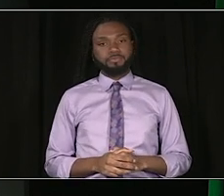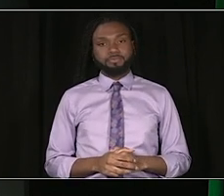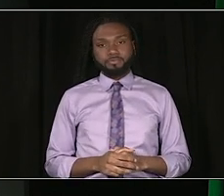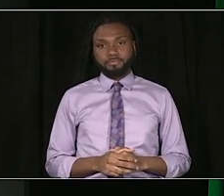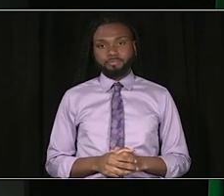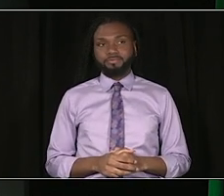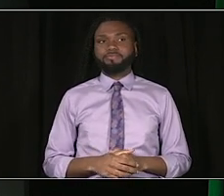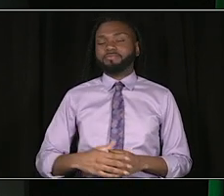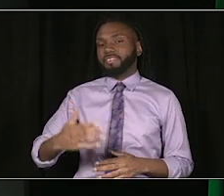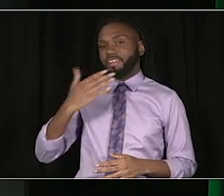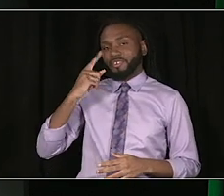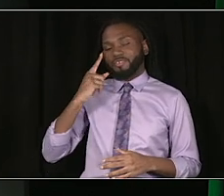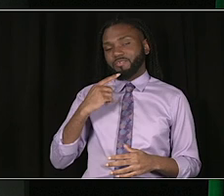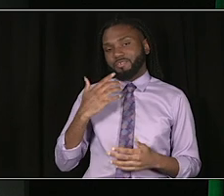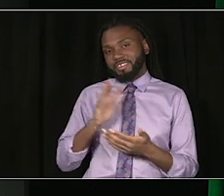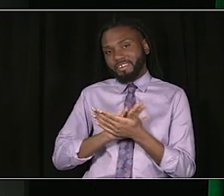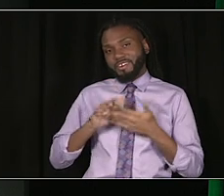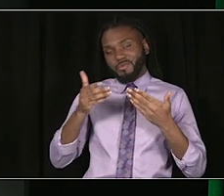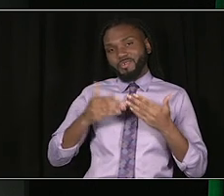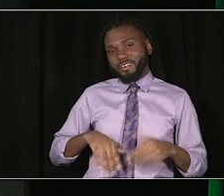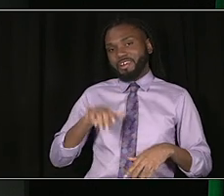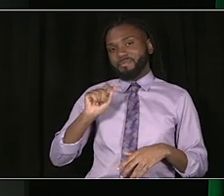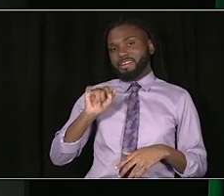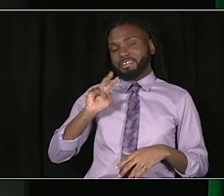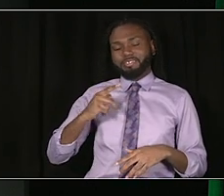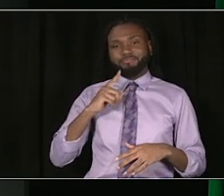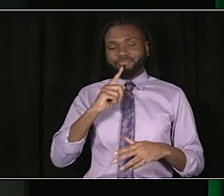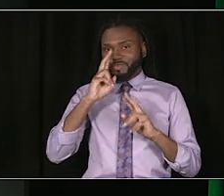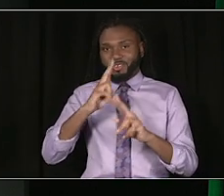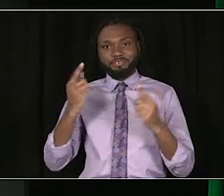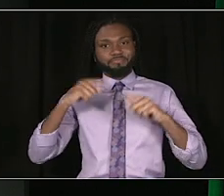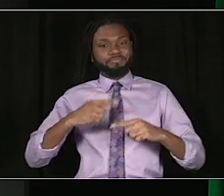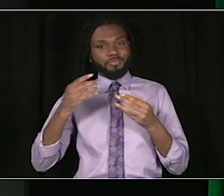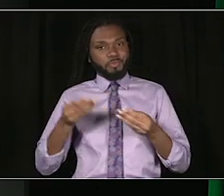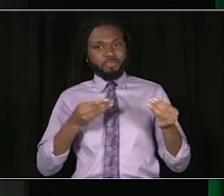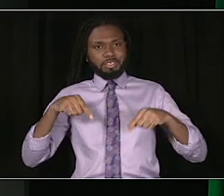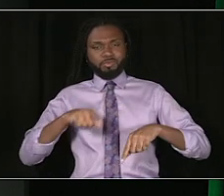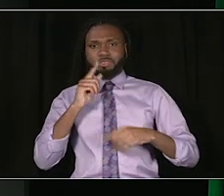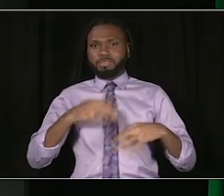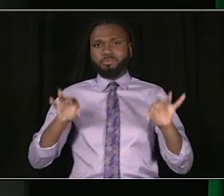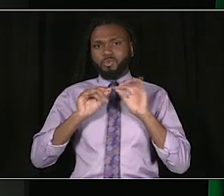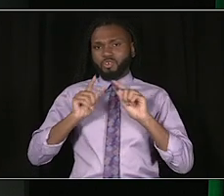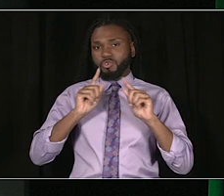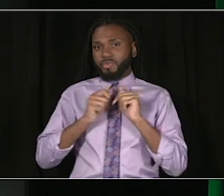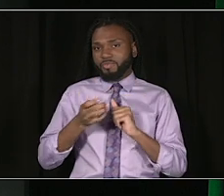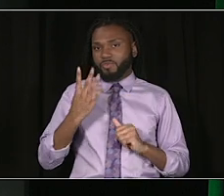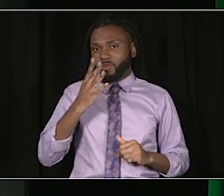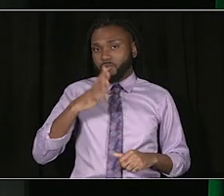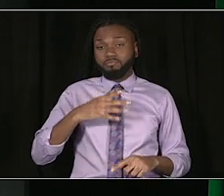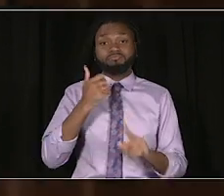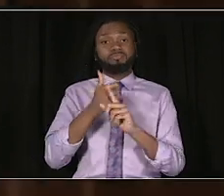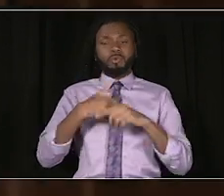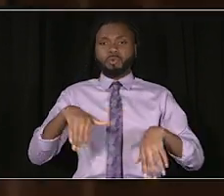Thank you for the kind welcome, Allison. I'm so pleased to be here moderating this very important conversation with four women who are not